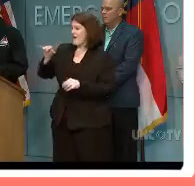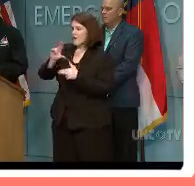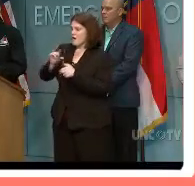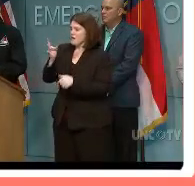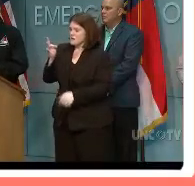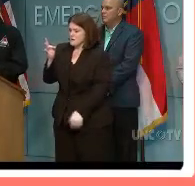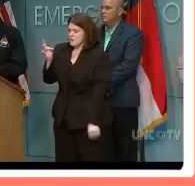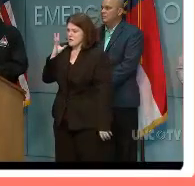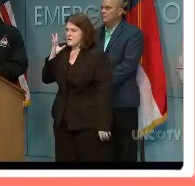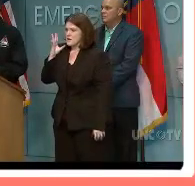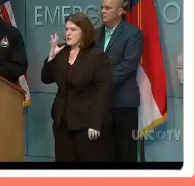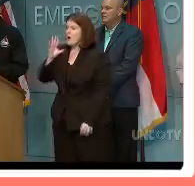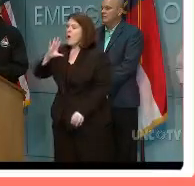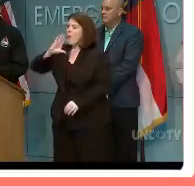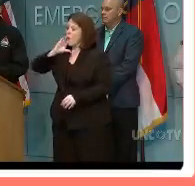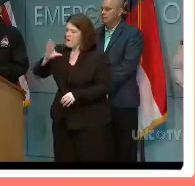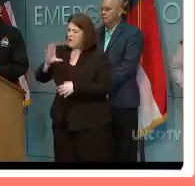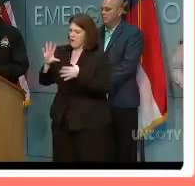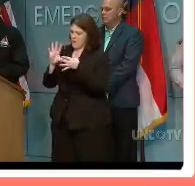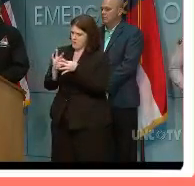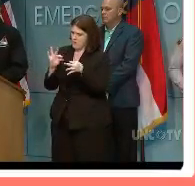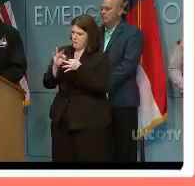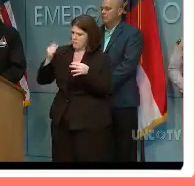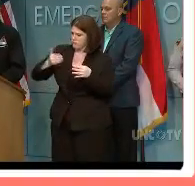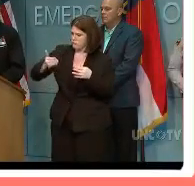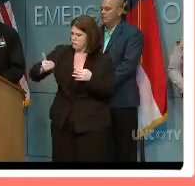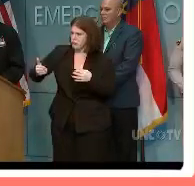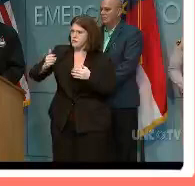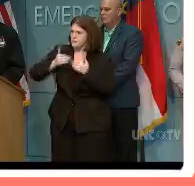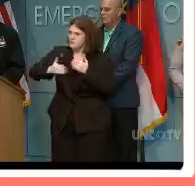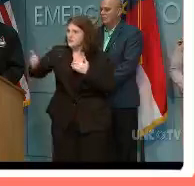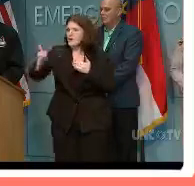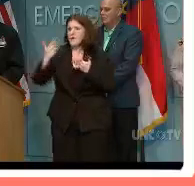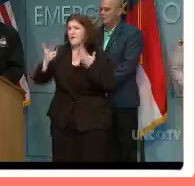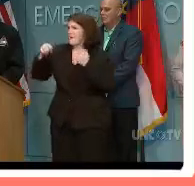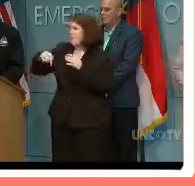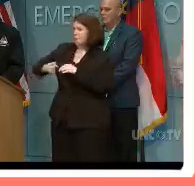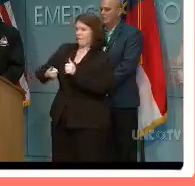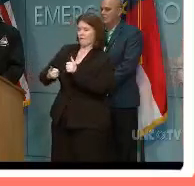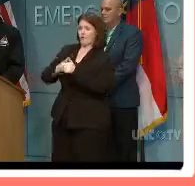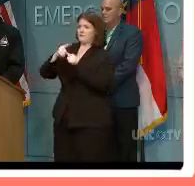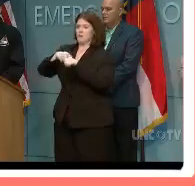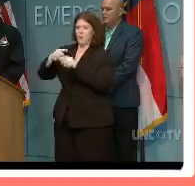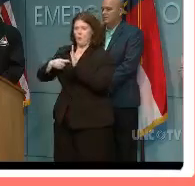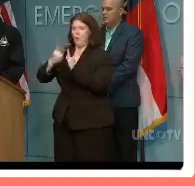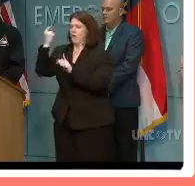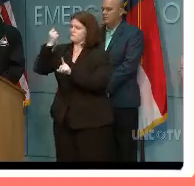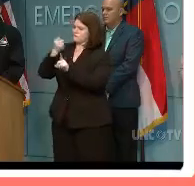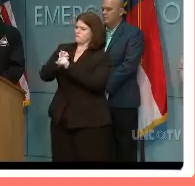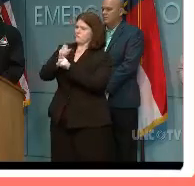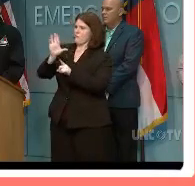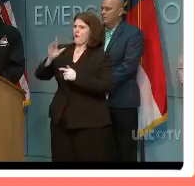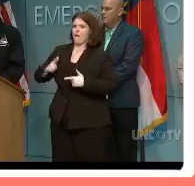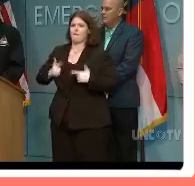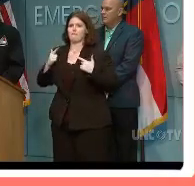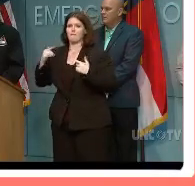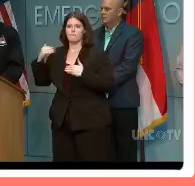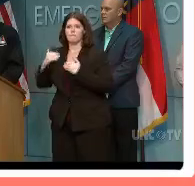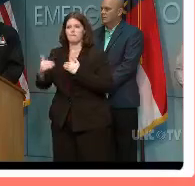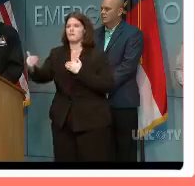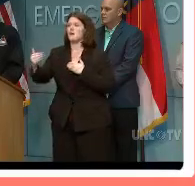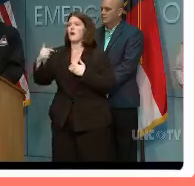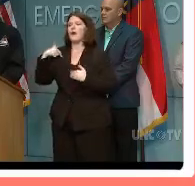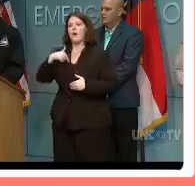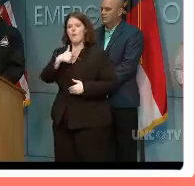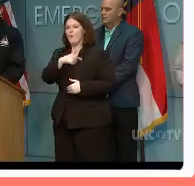that is historic and maybe once in a lifetime. And I know that we North Carolinians are a